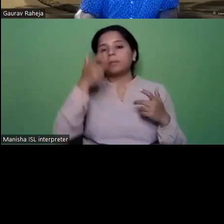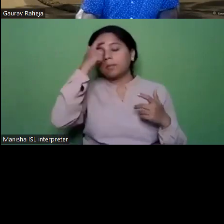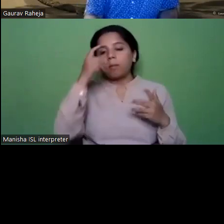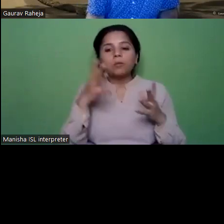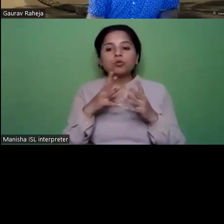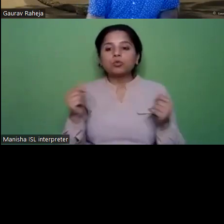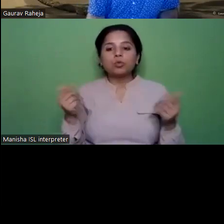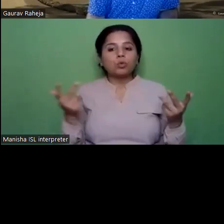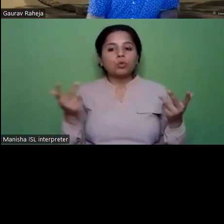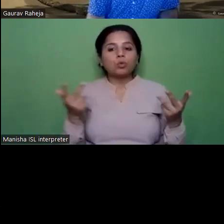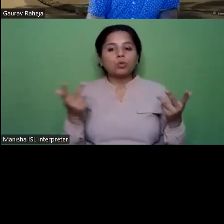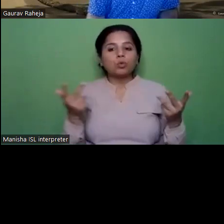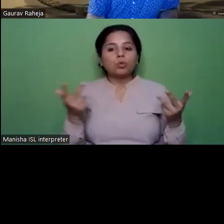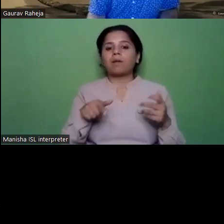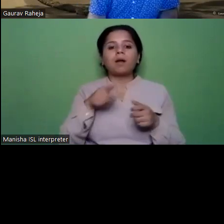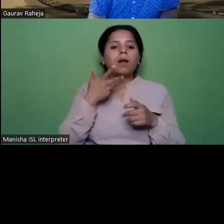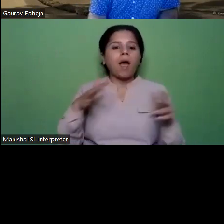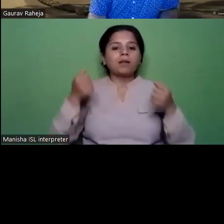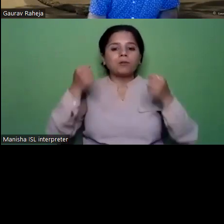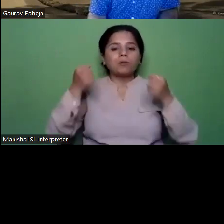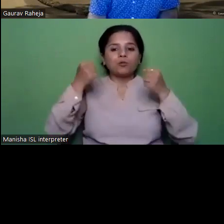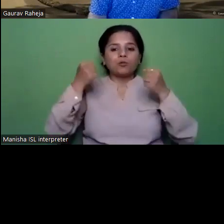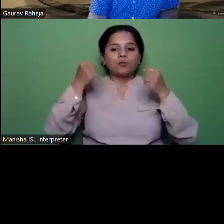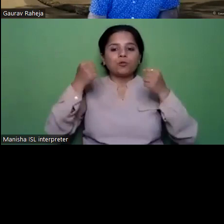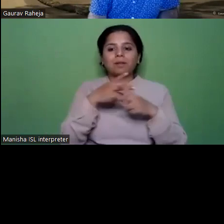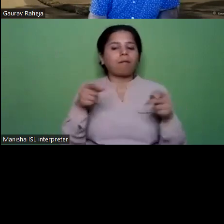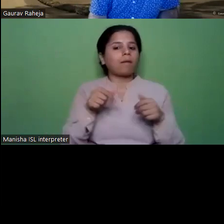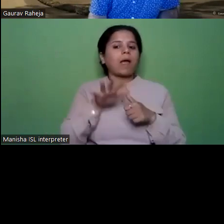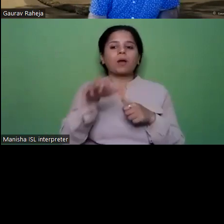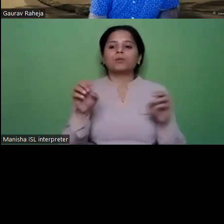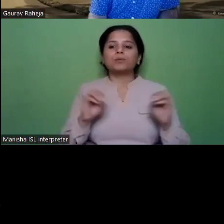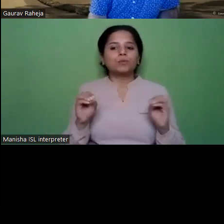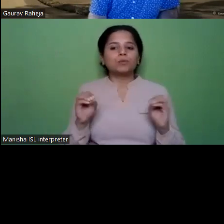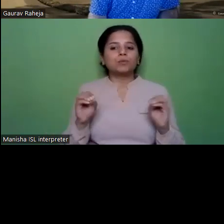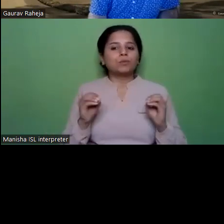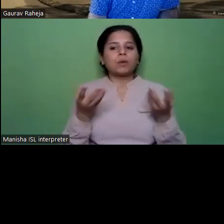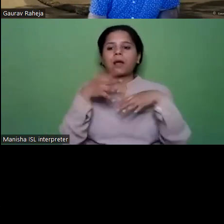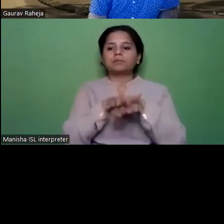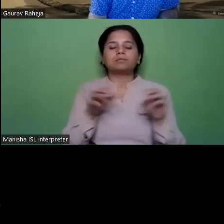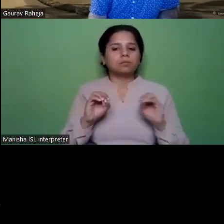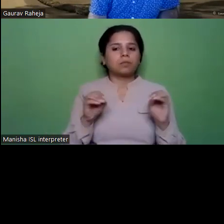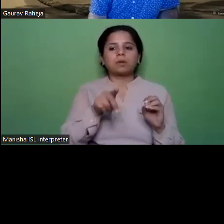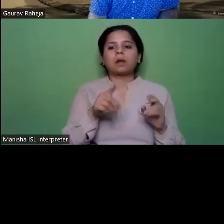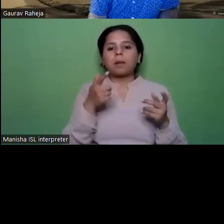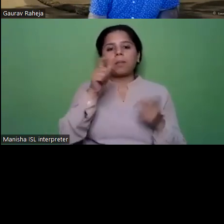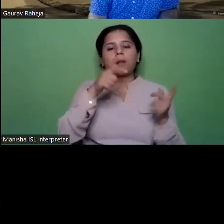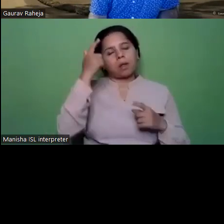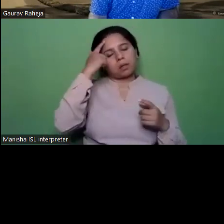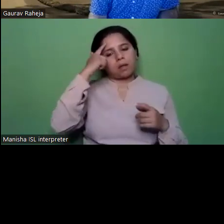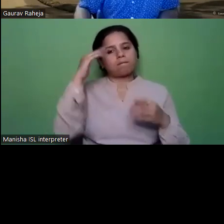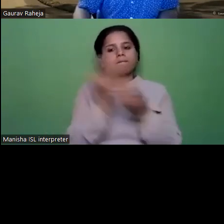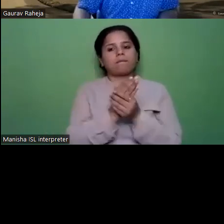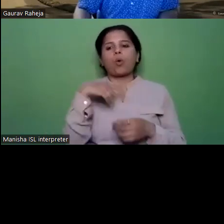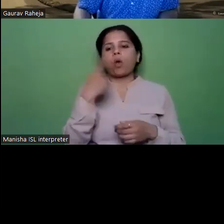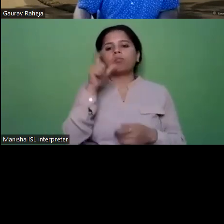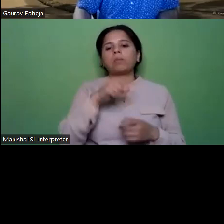That our furniture is not inclusive many a times because it is biased towards an assumption that only right-handed people should use